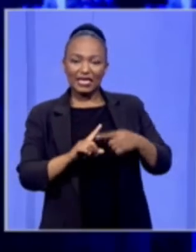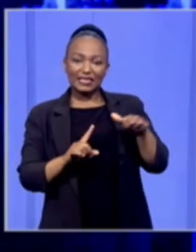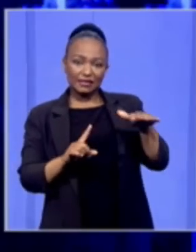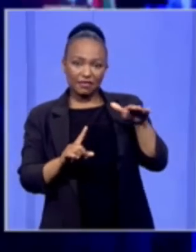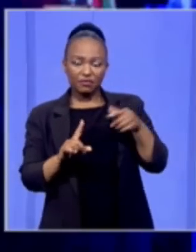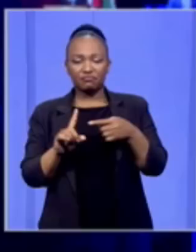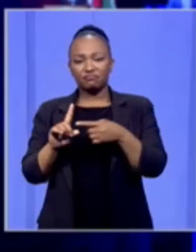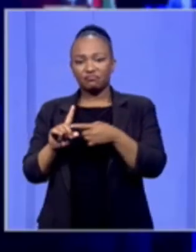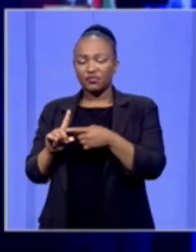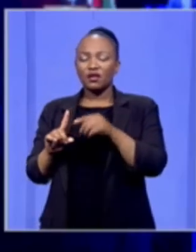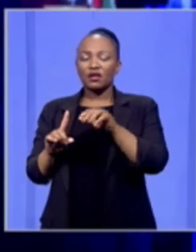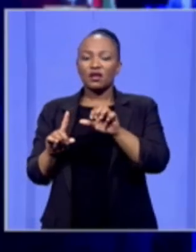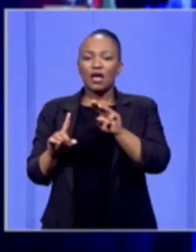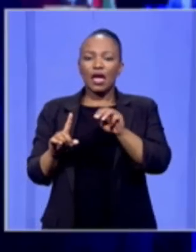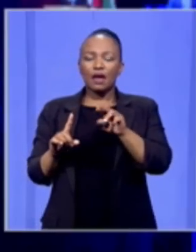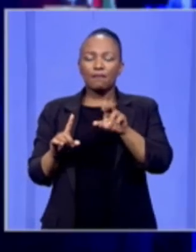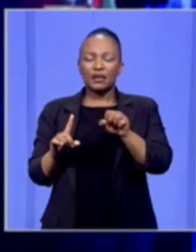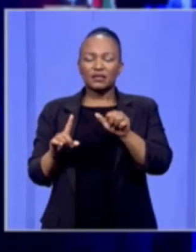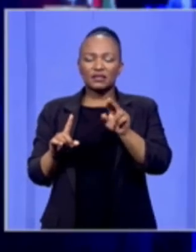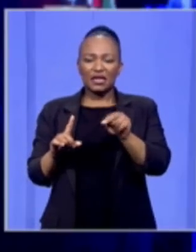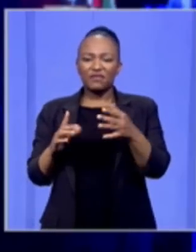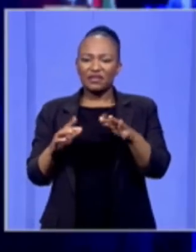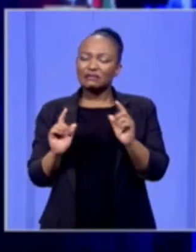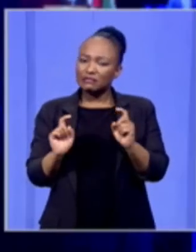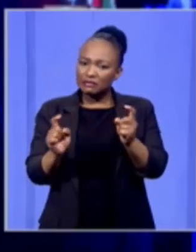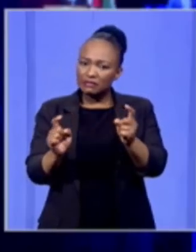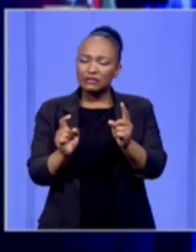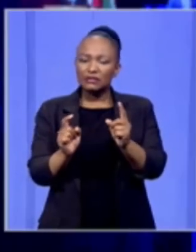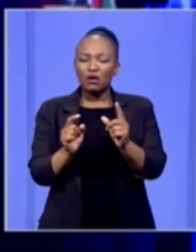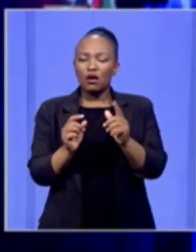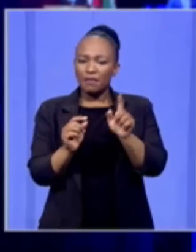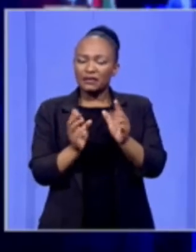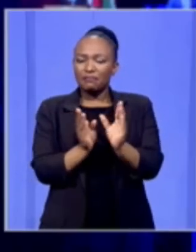bitsitse kopano e potlakileng bekeng e tlang motsemoholo Harare.